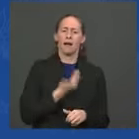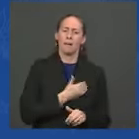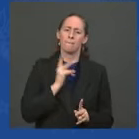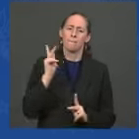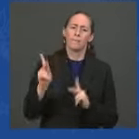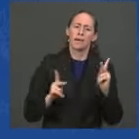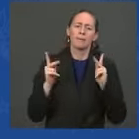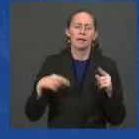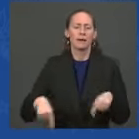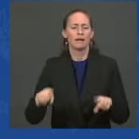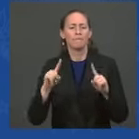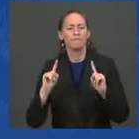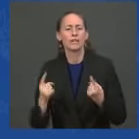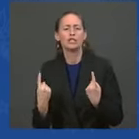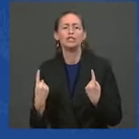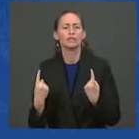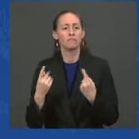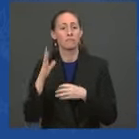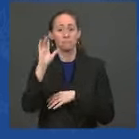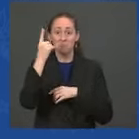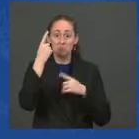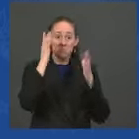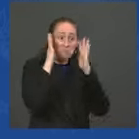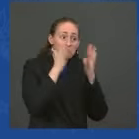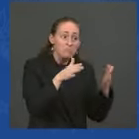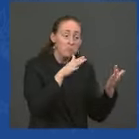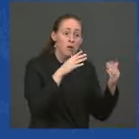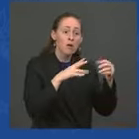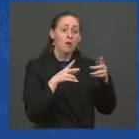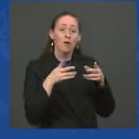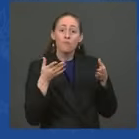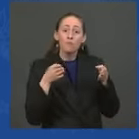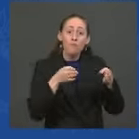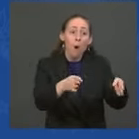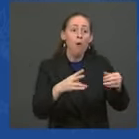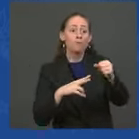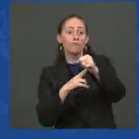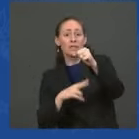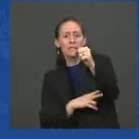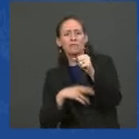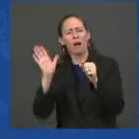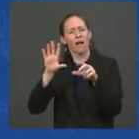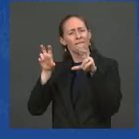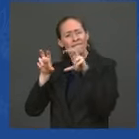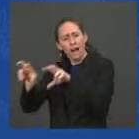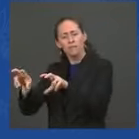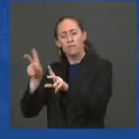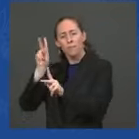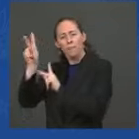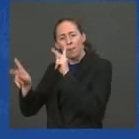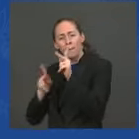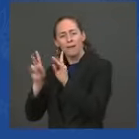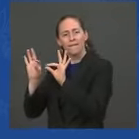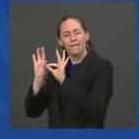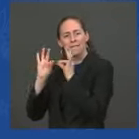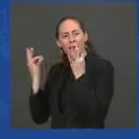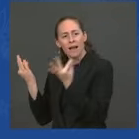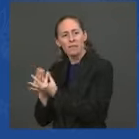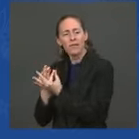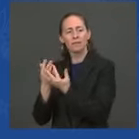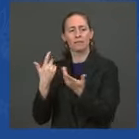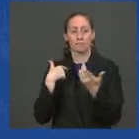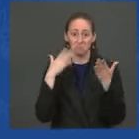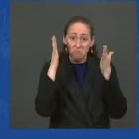Not only our roads, our highways, our bridges, but on our people and on our families. And we didn't just build the interstate highway system